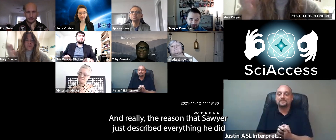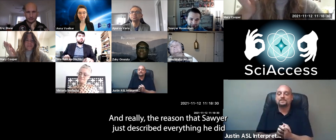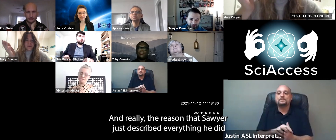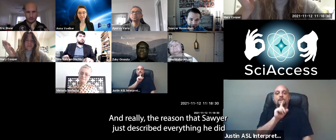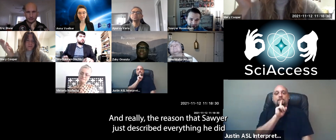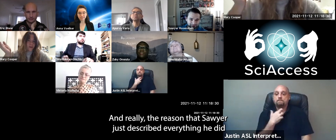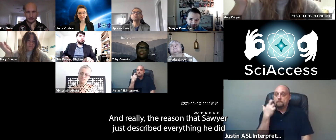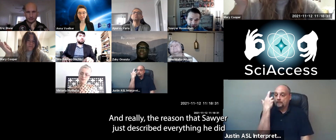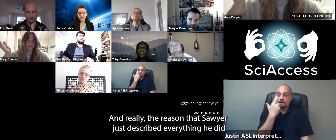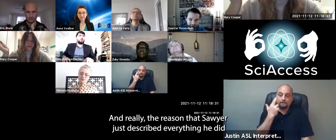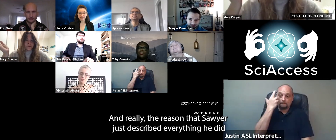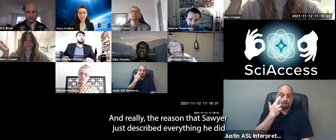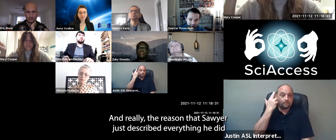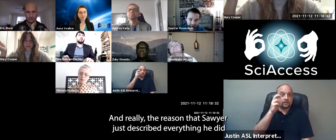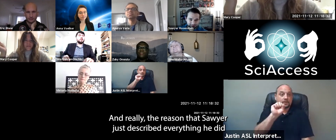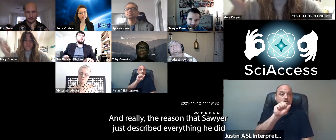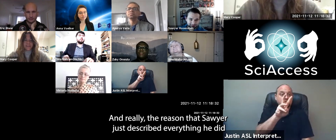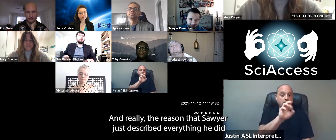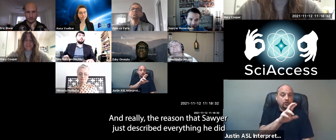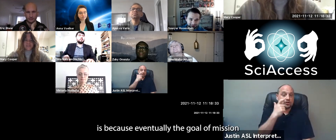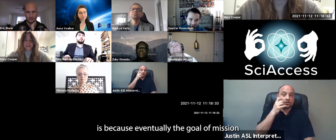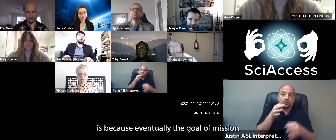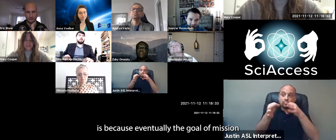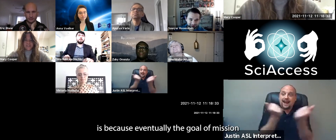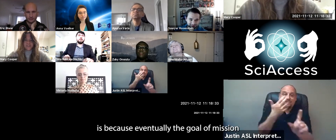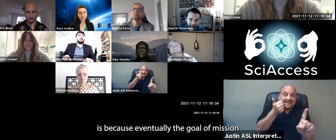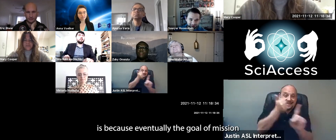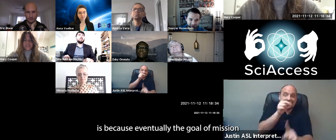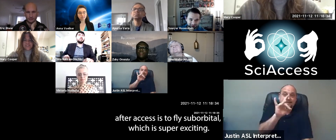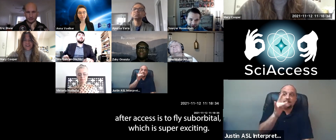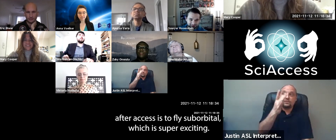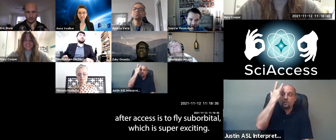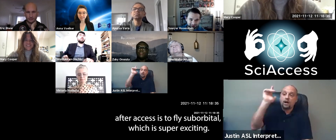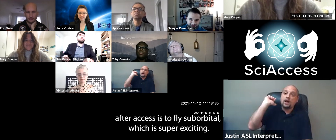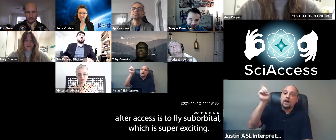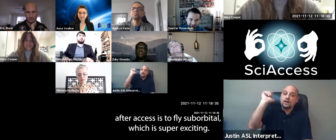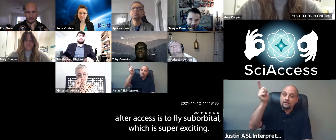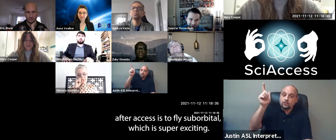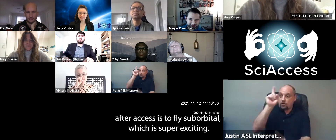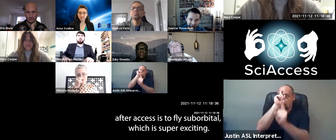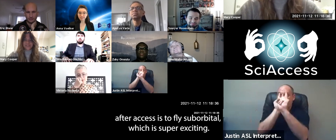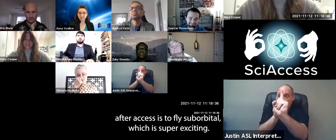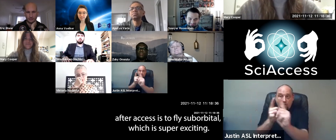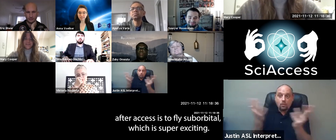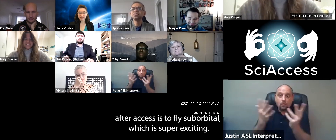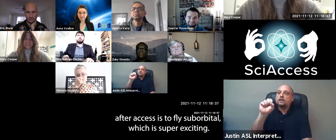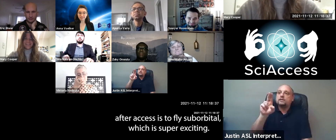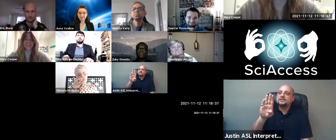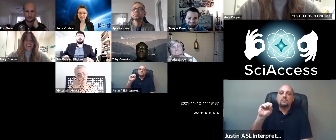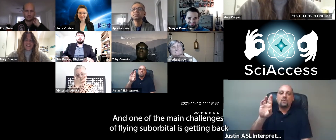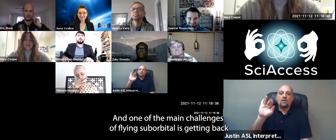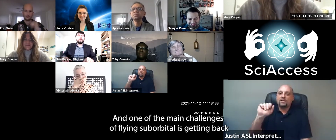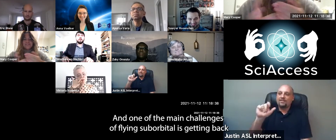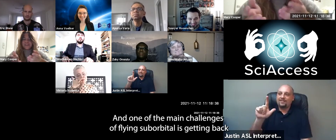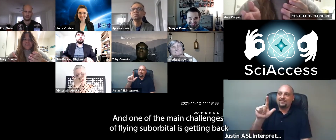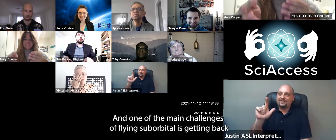the reason that Sawyer just described everything he did is because eventually the goal of Mission AstroAccess is to fly suborbital, which is super exciting.